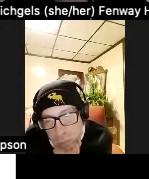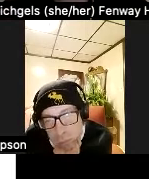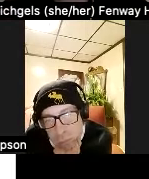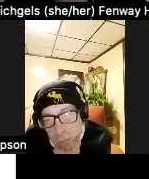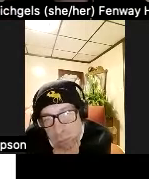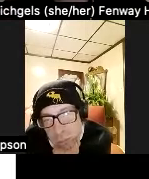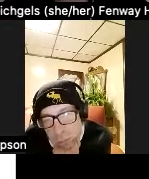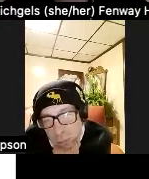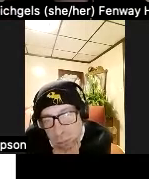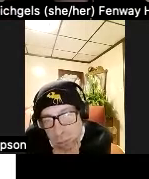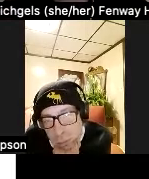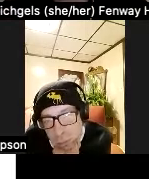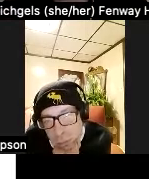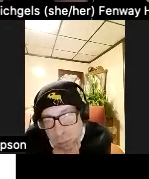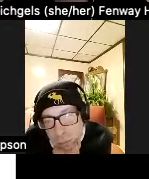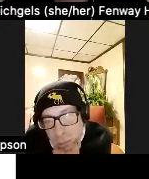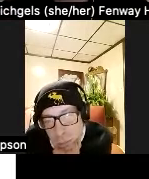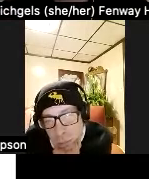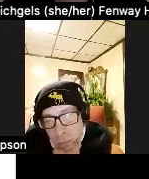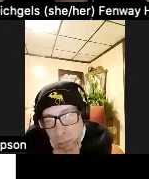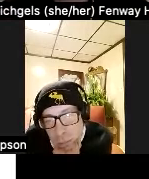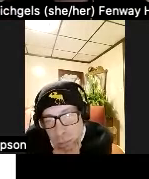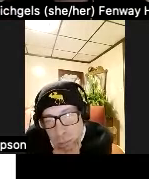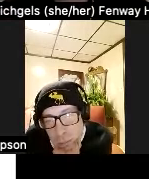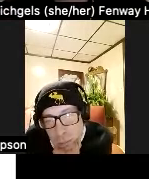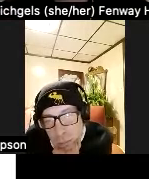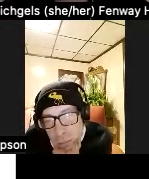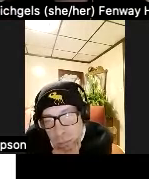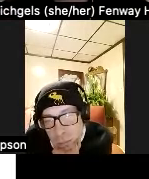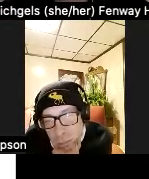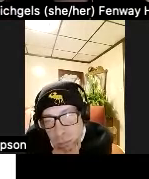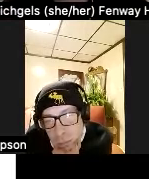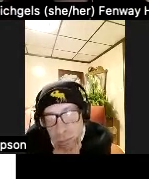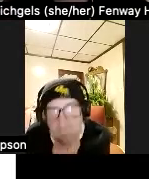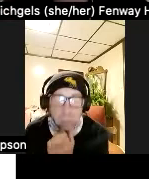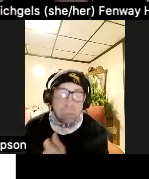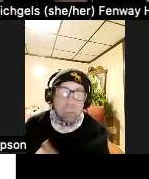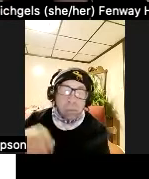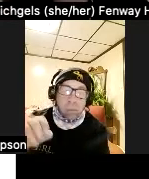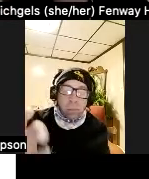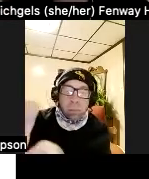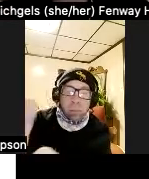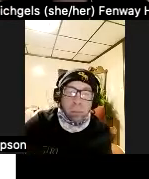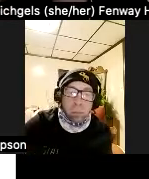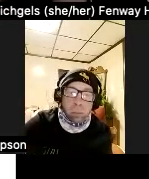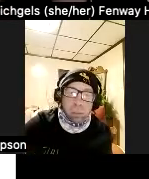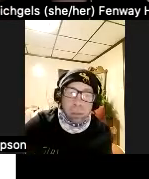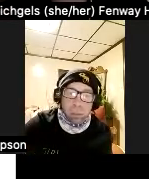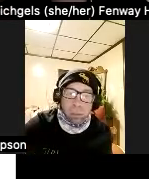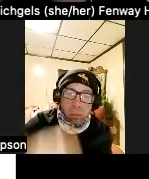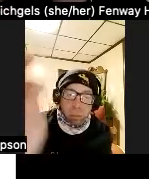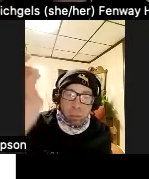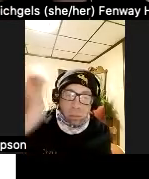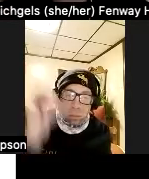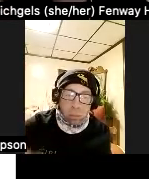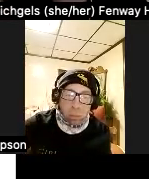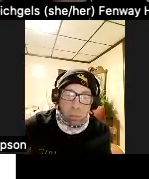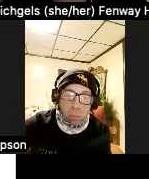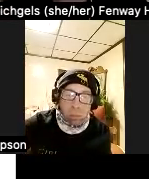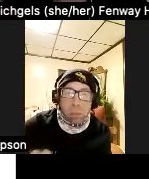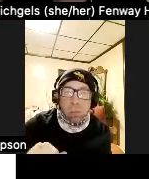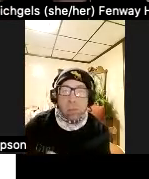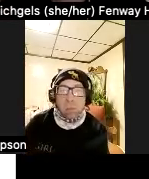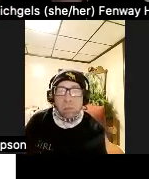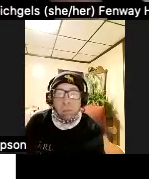and visibility. So when we have looked at this, there is a lot of factors that we need to consider, and we're doing that with all types